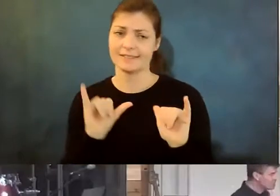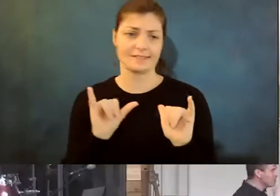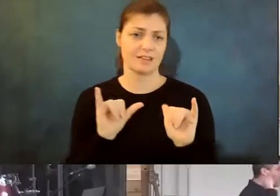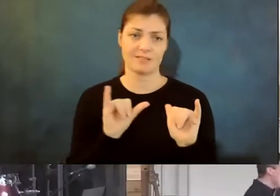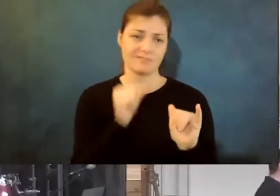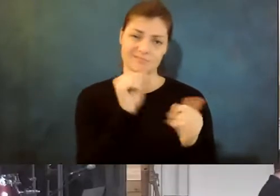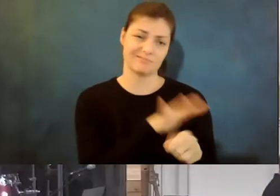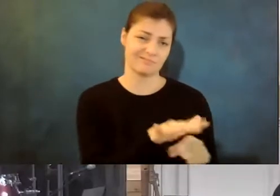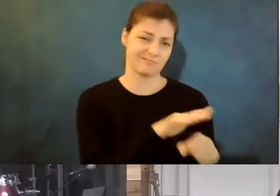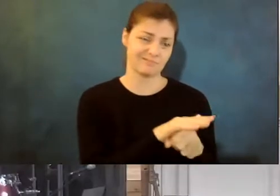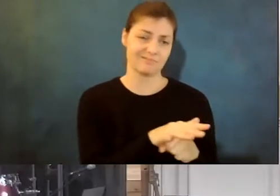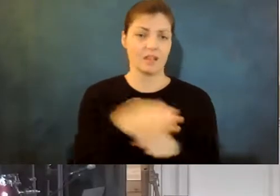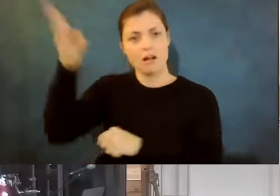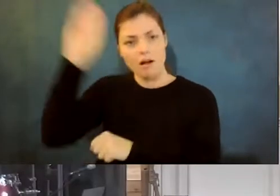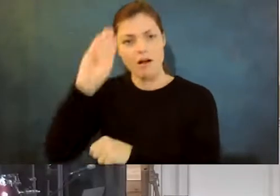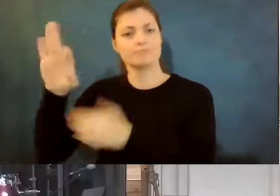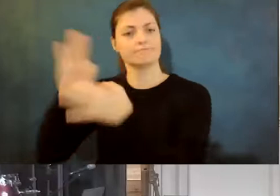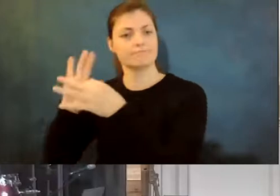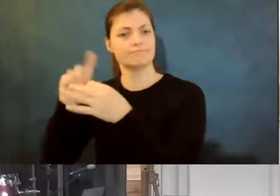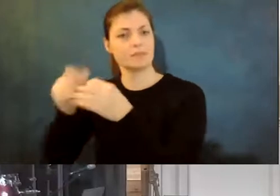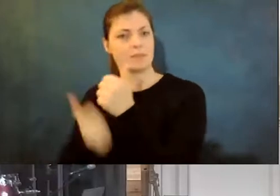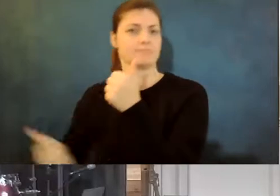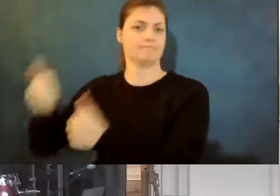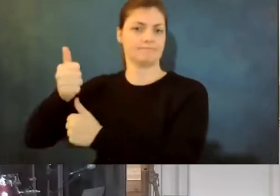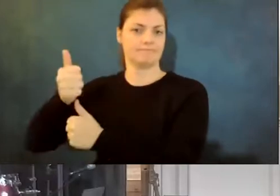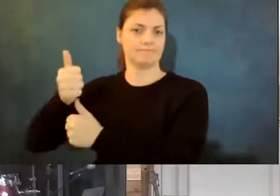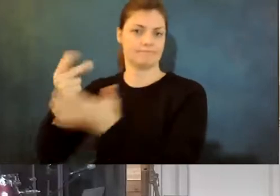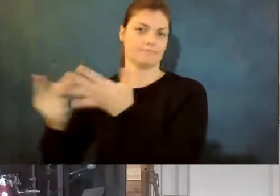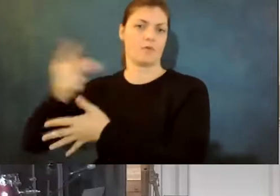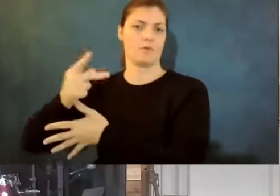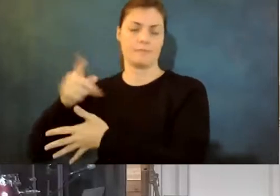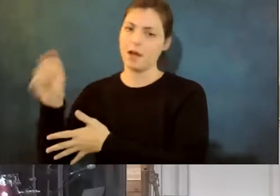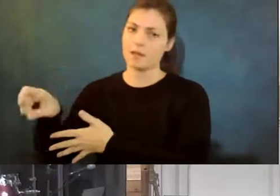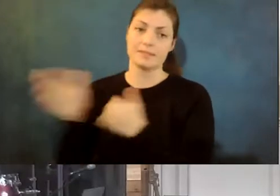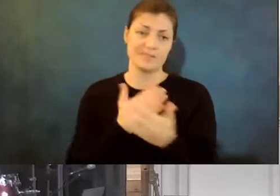It has to be more than anything else, even good things, that you desire him.